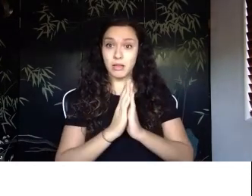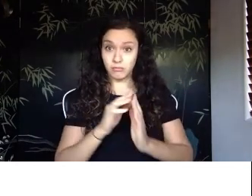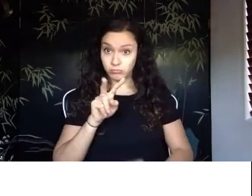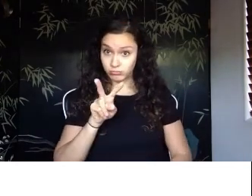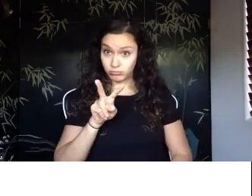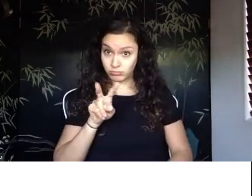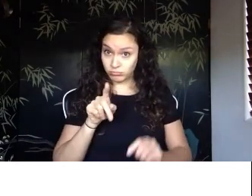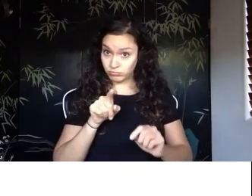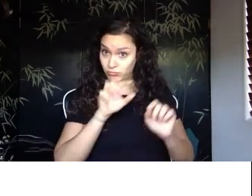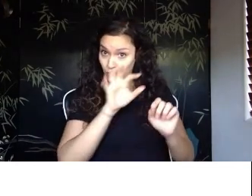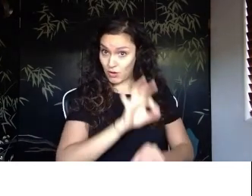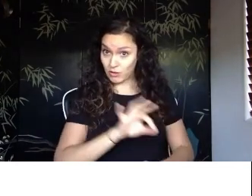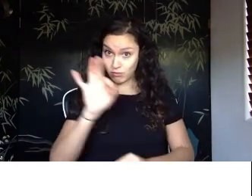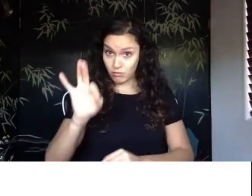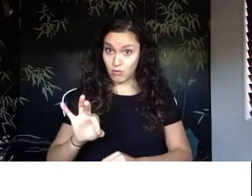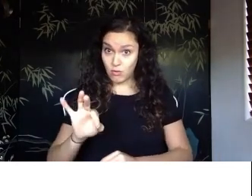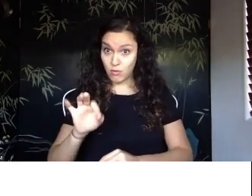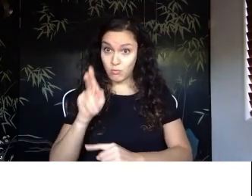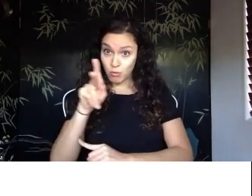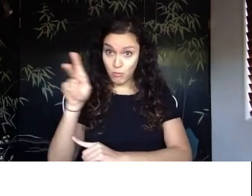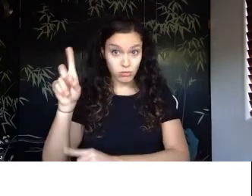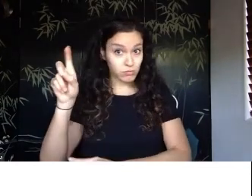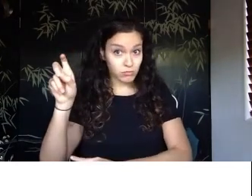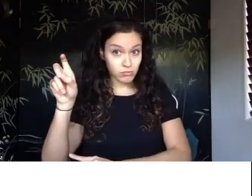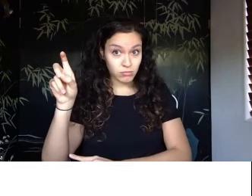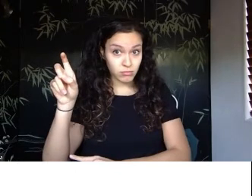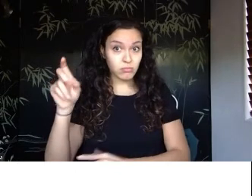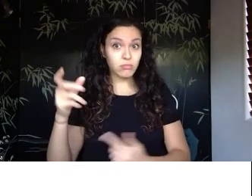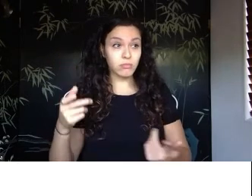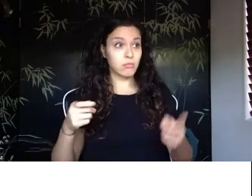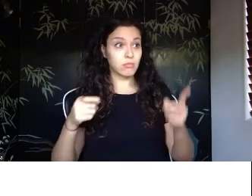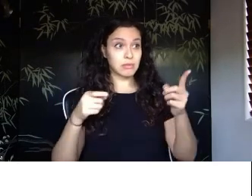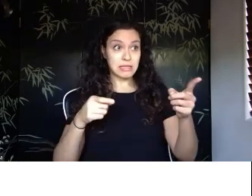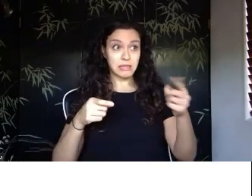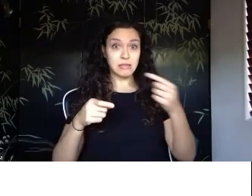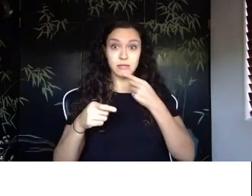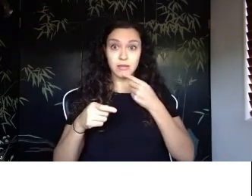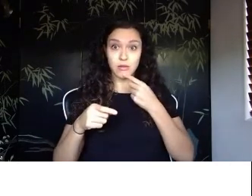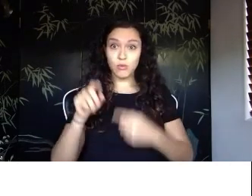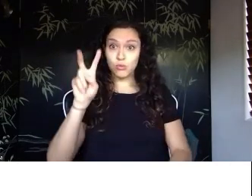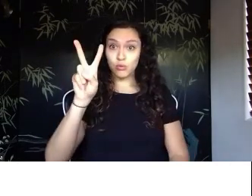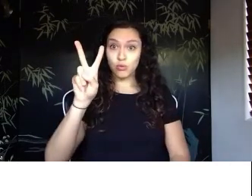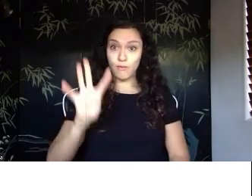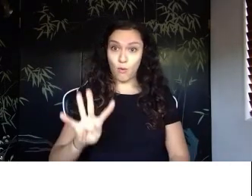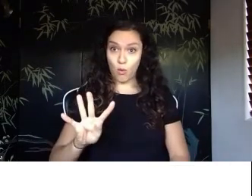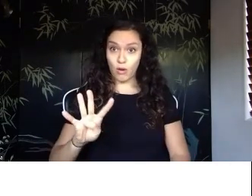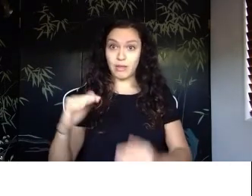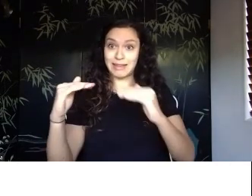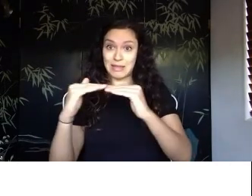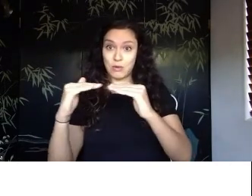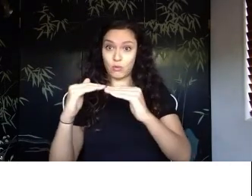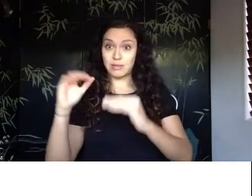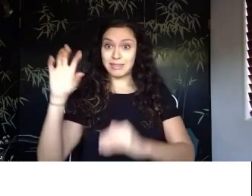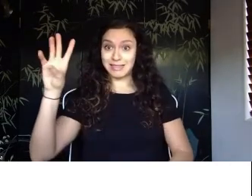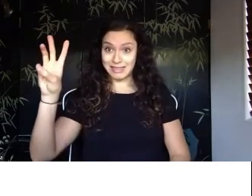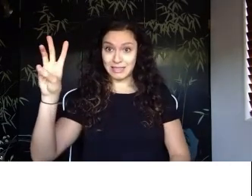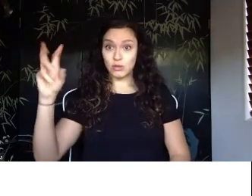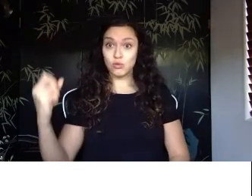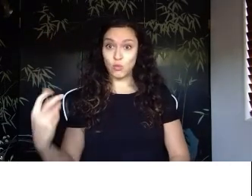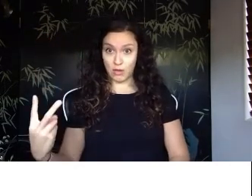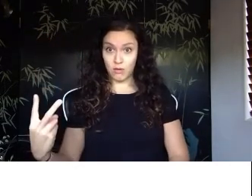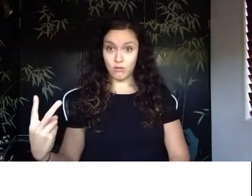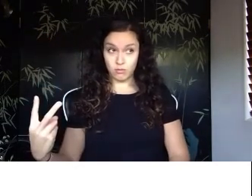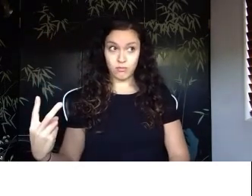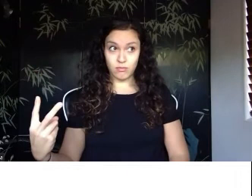these proportional? Well, what is this really saying? I'm saying that 2/4 is equal